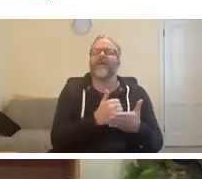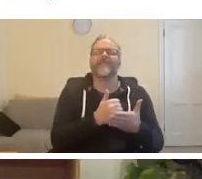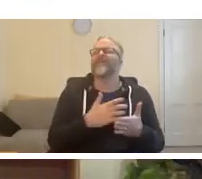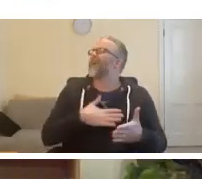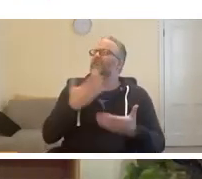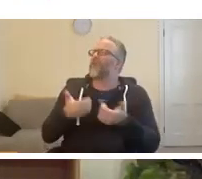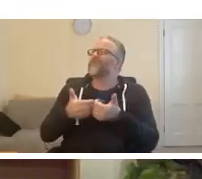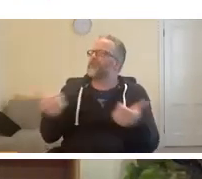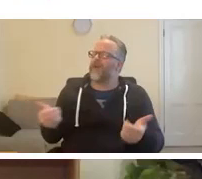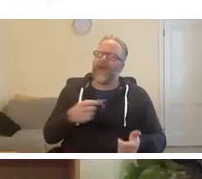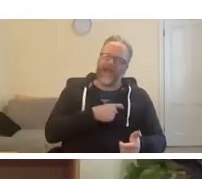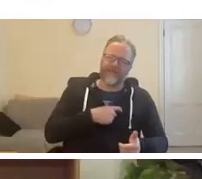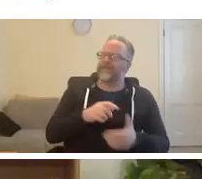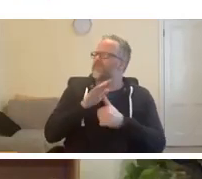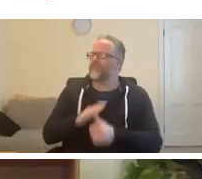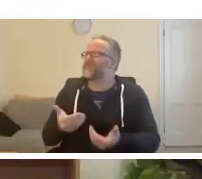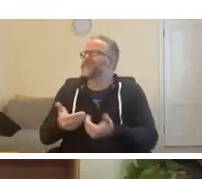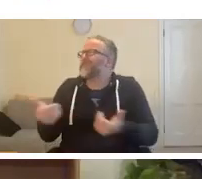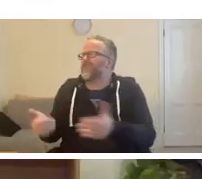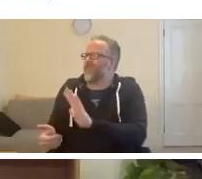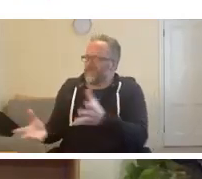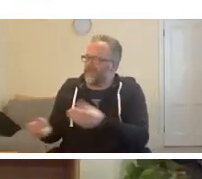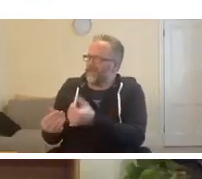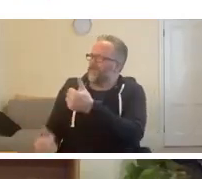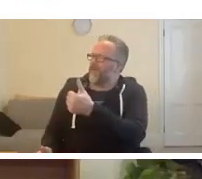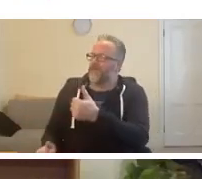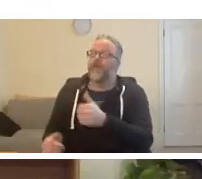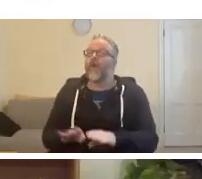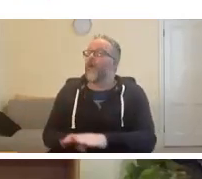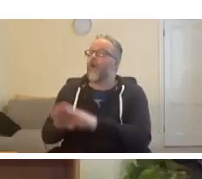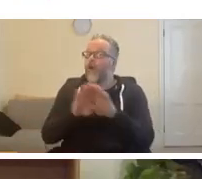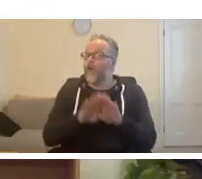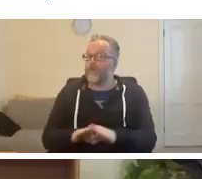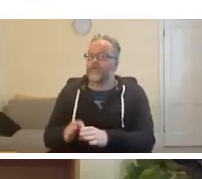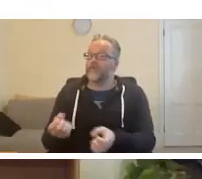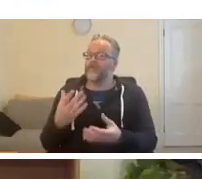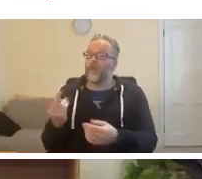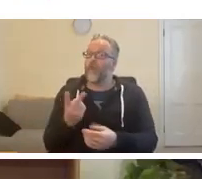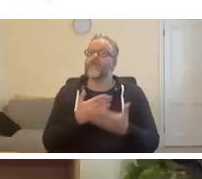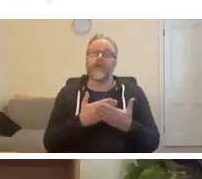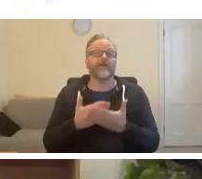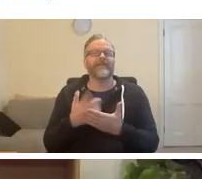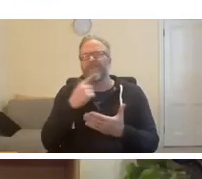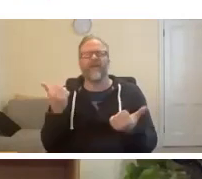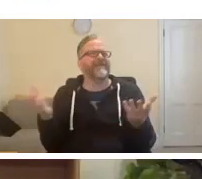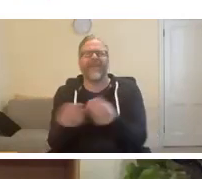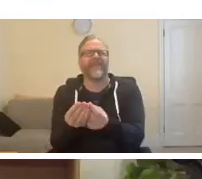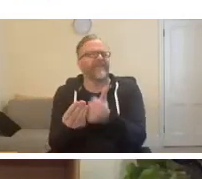out anxiety and depression. So that was a common theme across both of our studies as well.